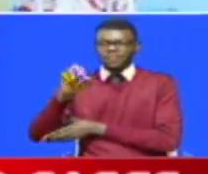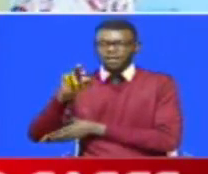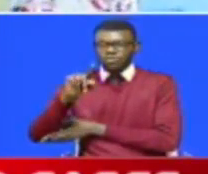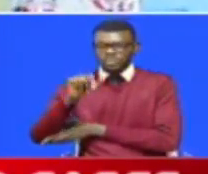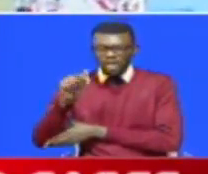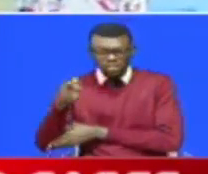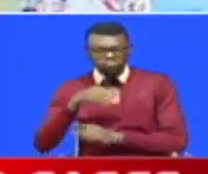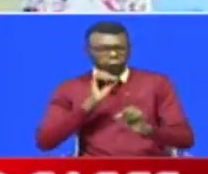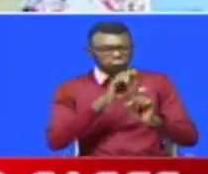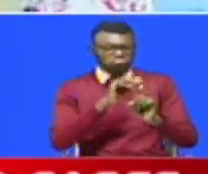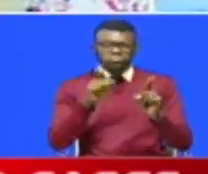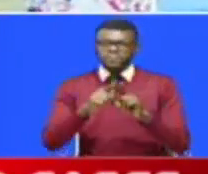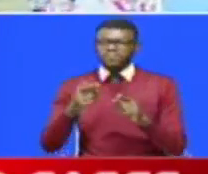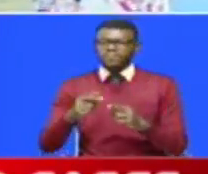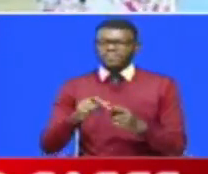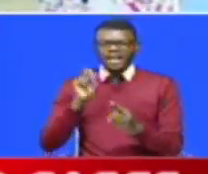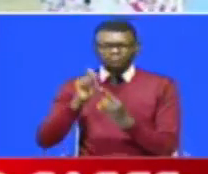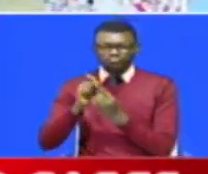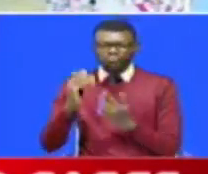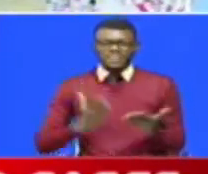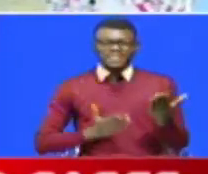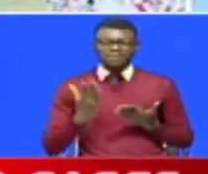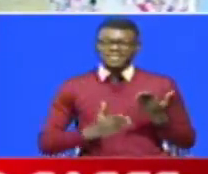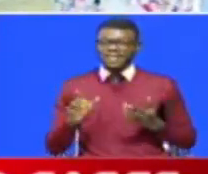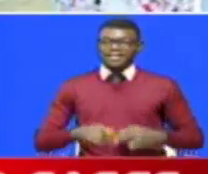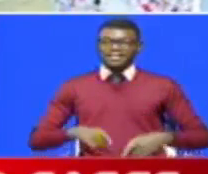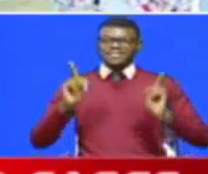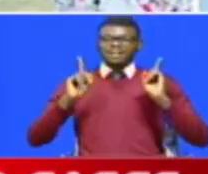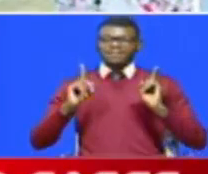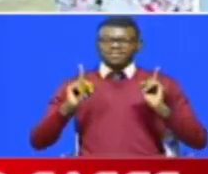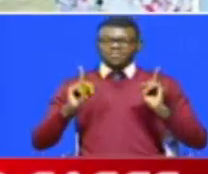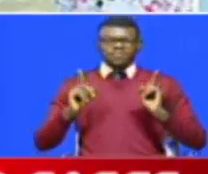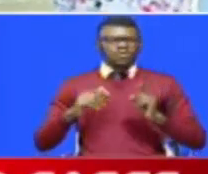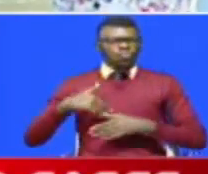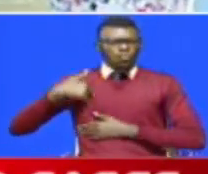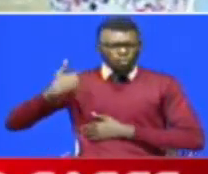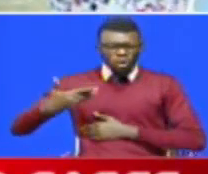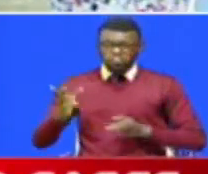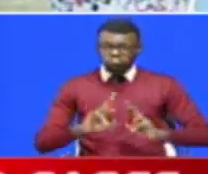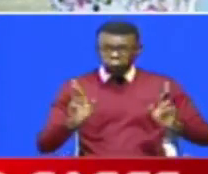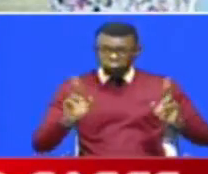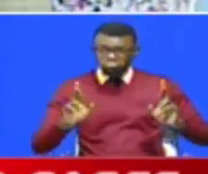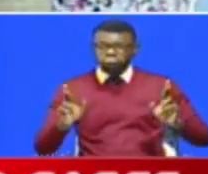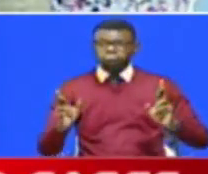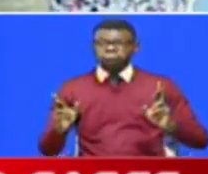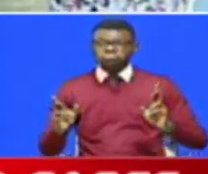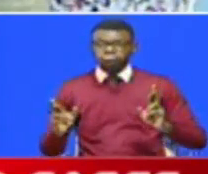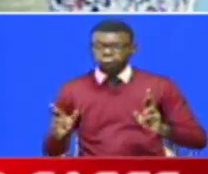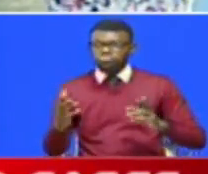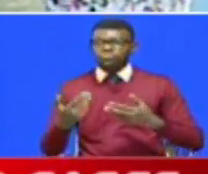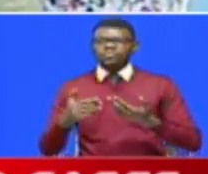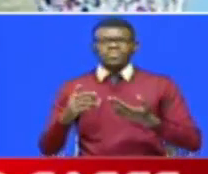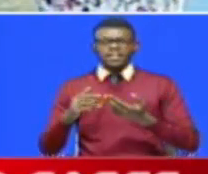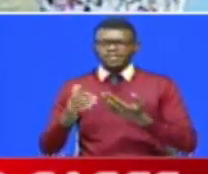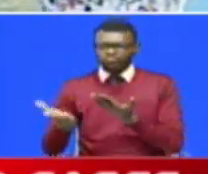led testing services and has been available around the clock to collect samples and